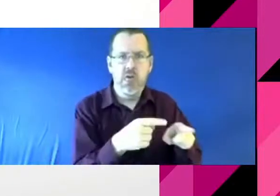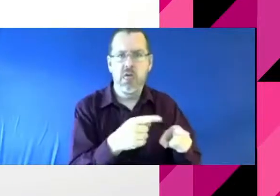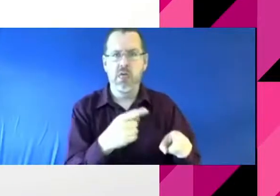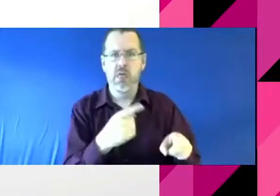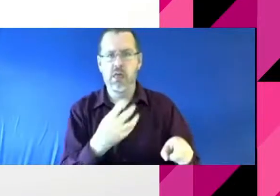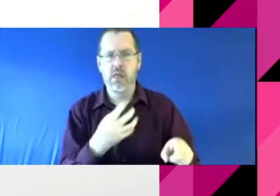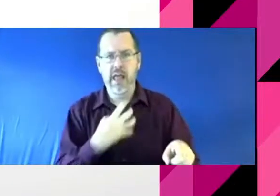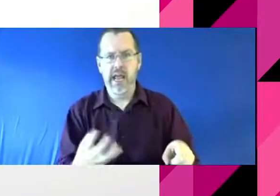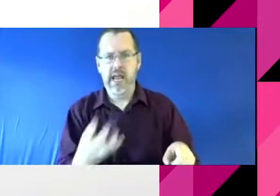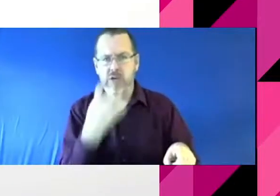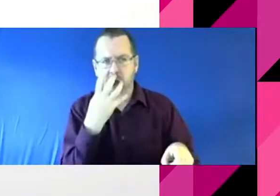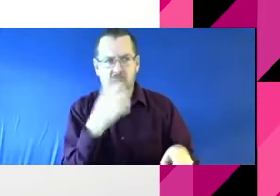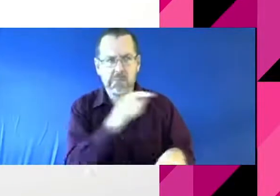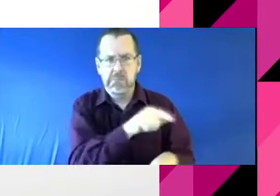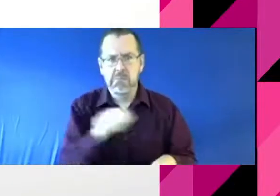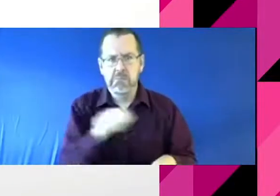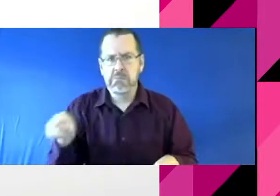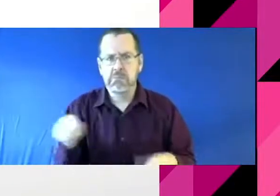be?